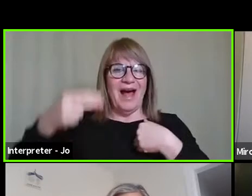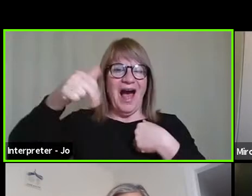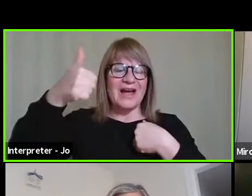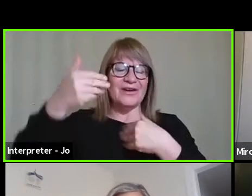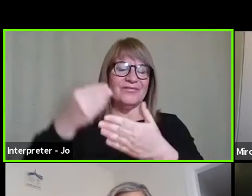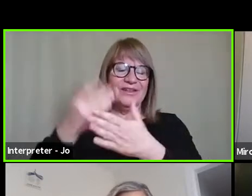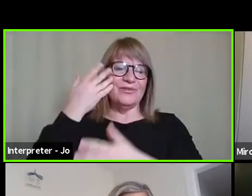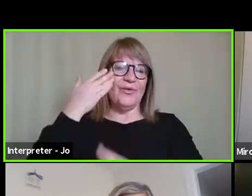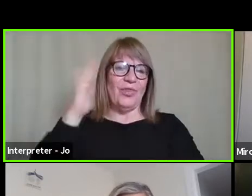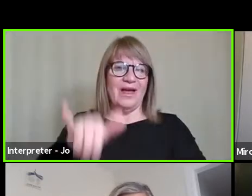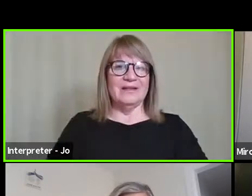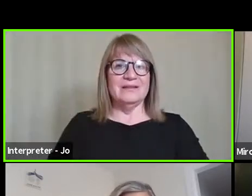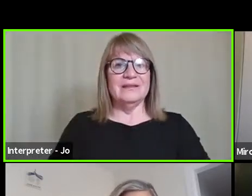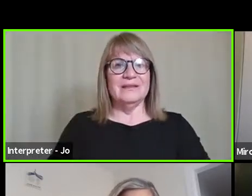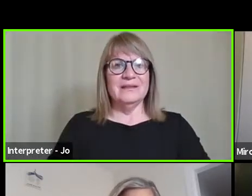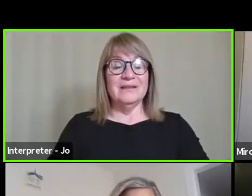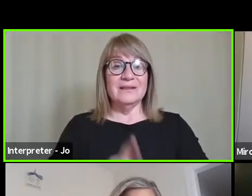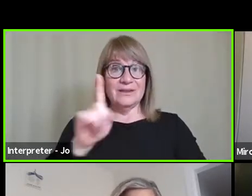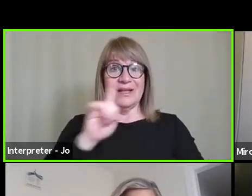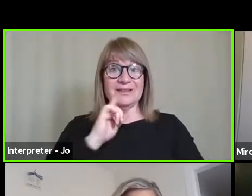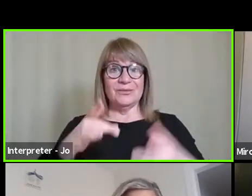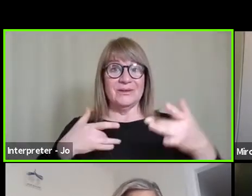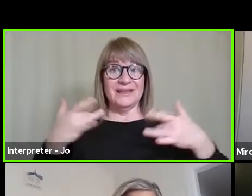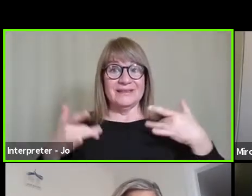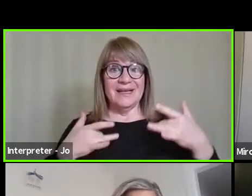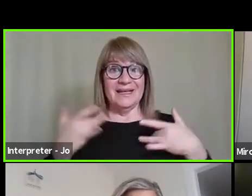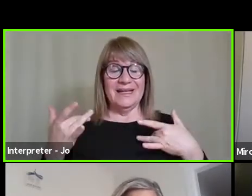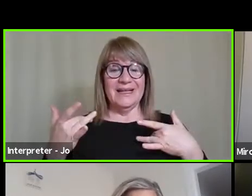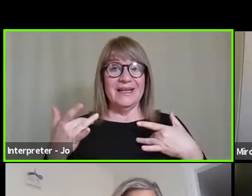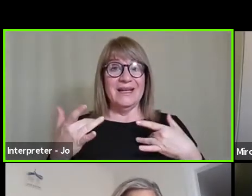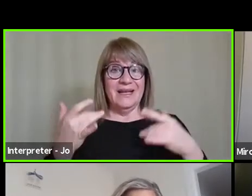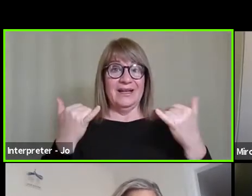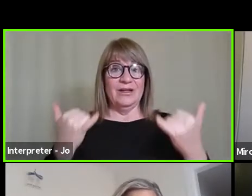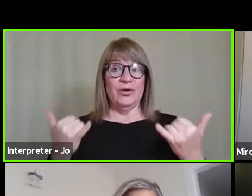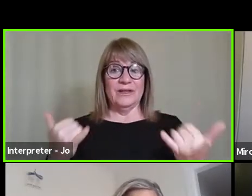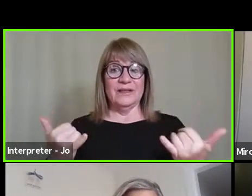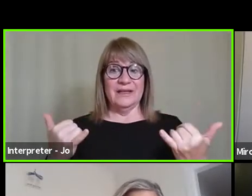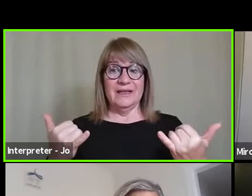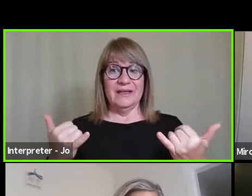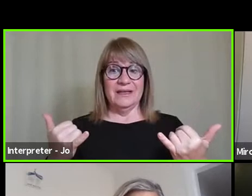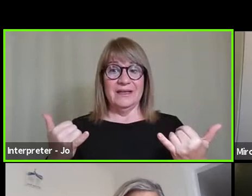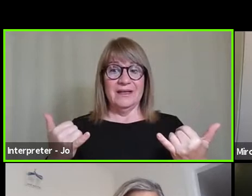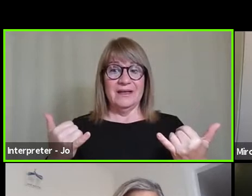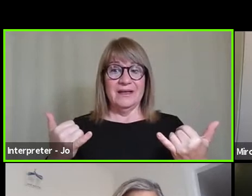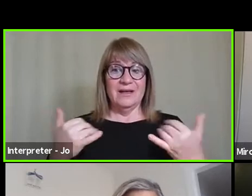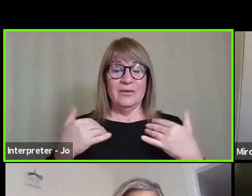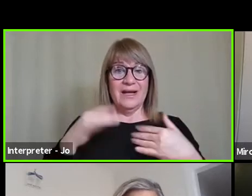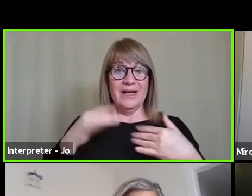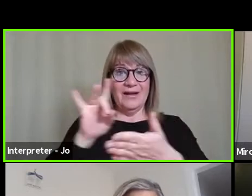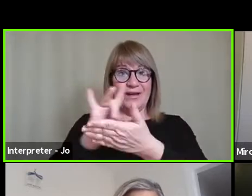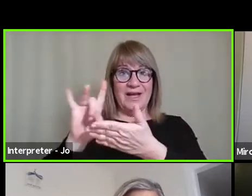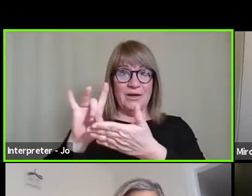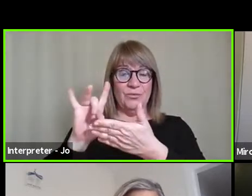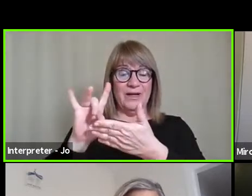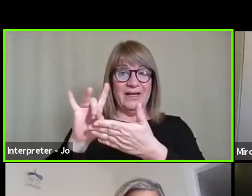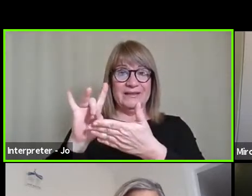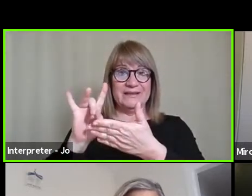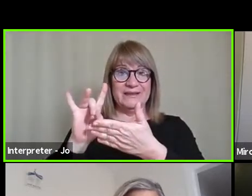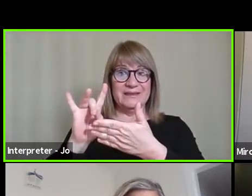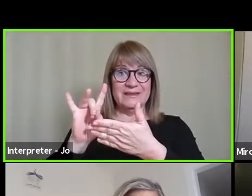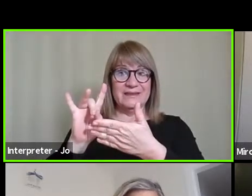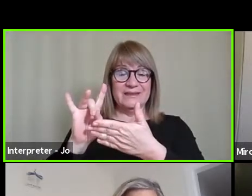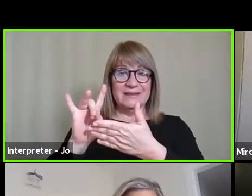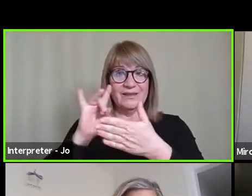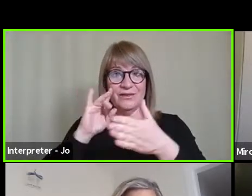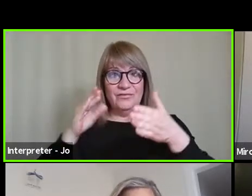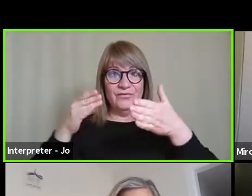and uh so that's really exciting and we currently have uh eight eight weeks dedicated in the